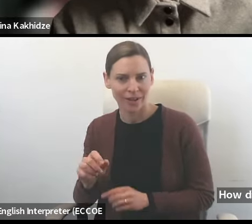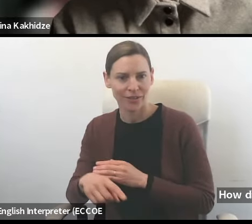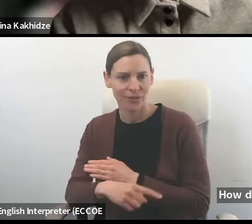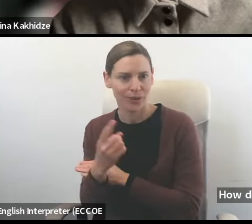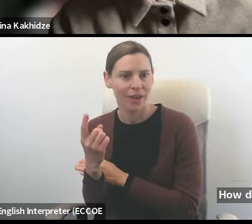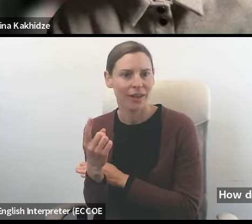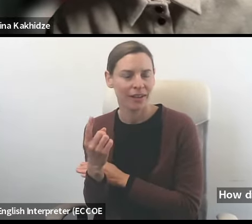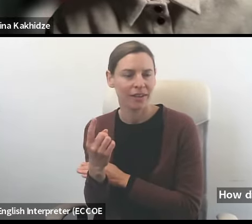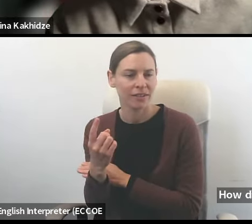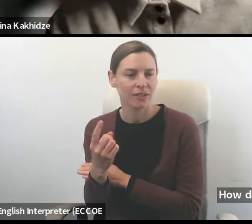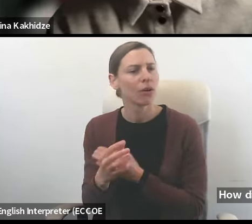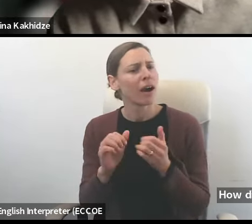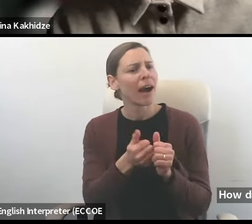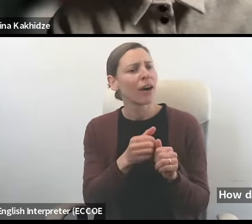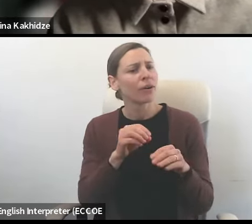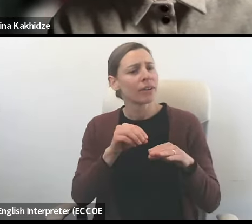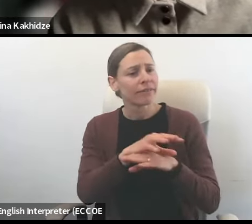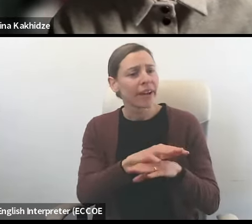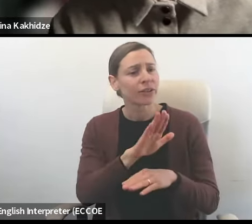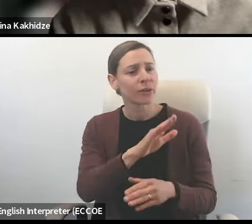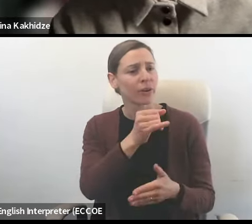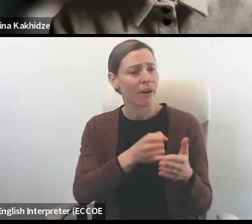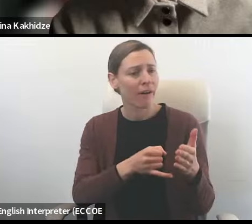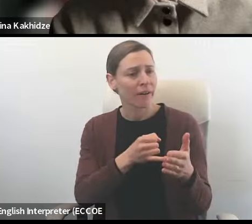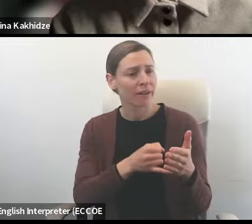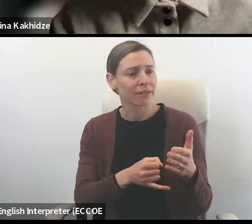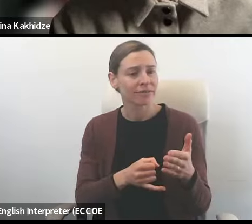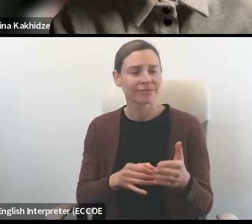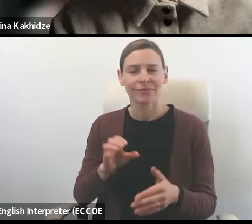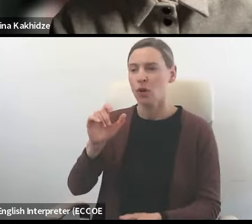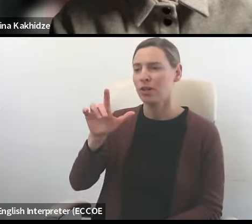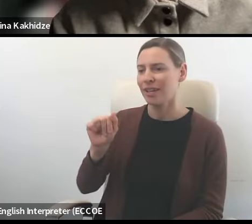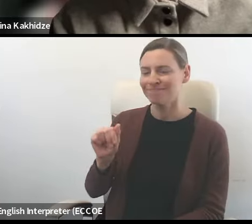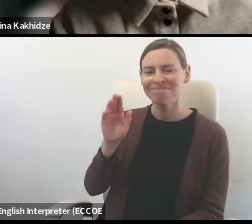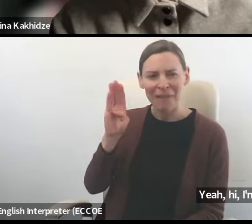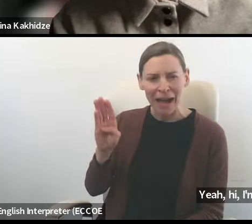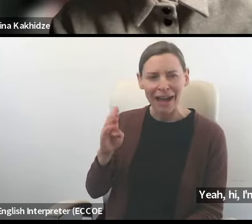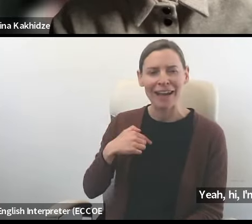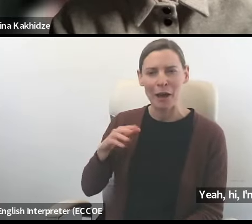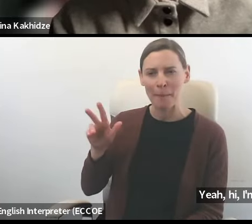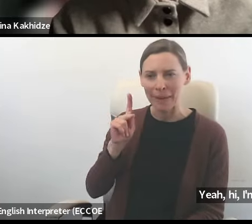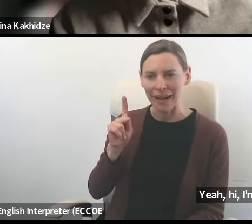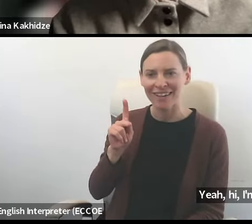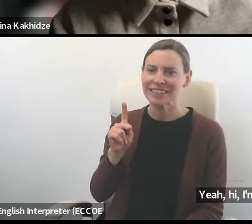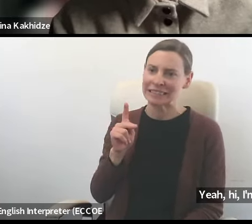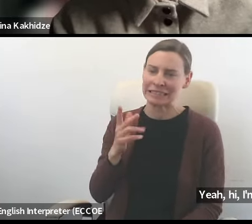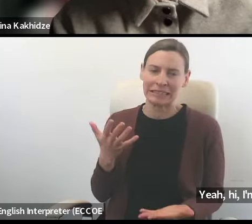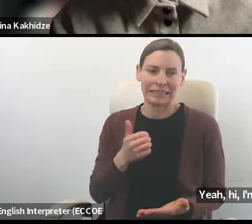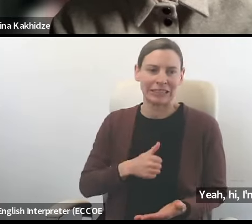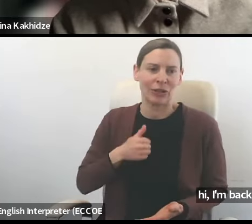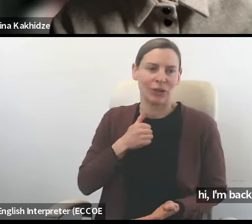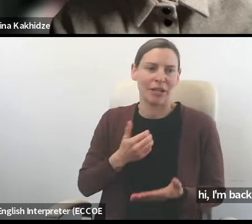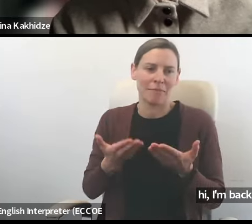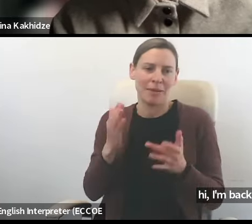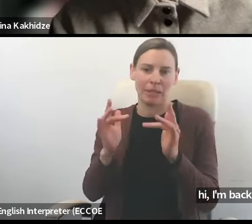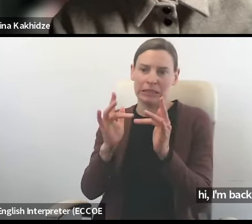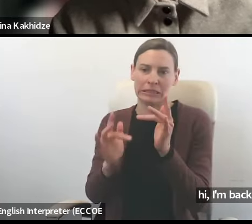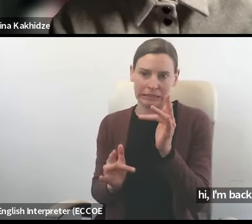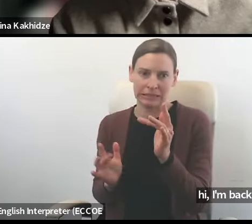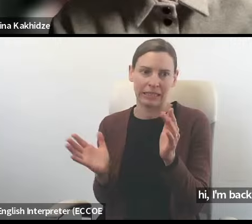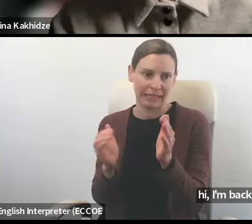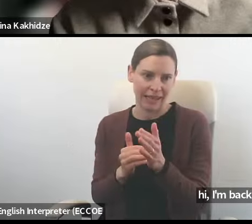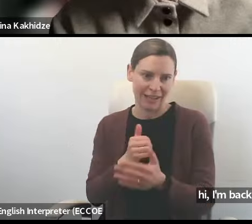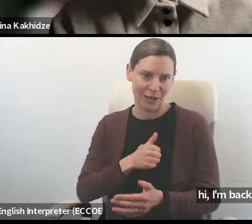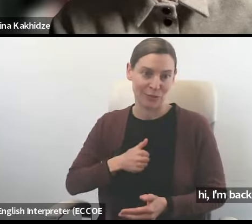Yeah, hi, I'm back here. Sorry, it can happen again. I apologize in advance, it's a blackout